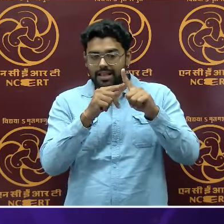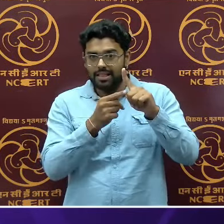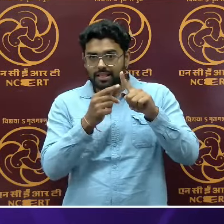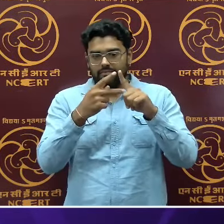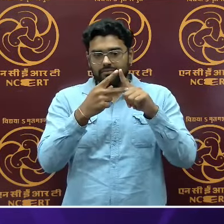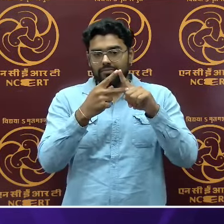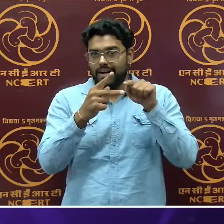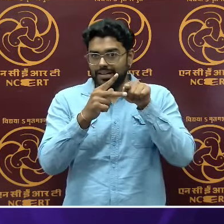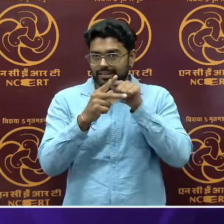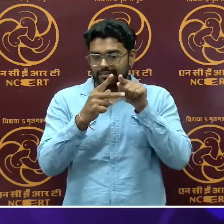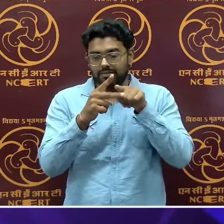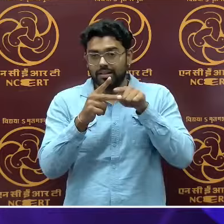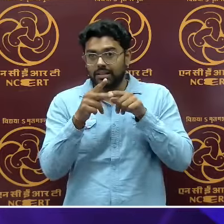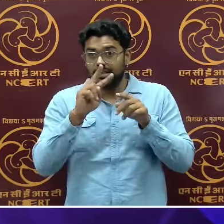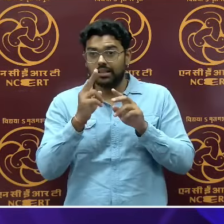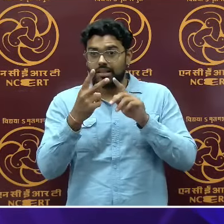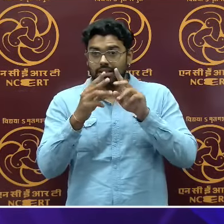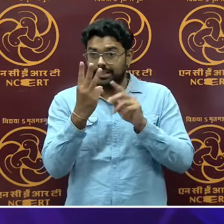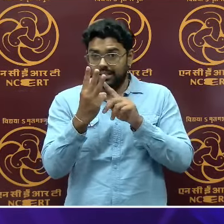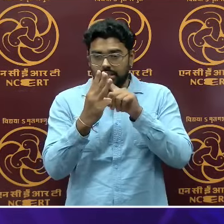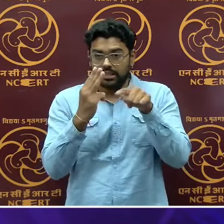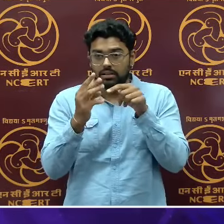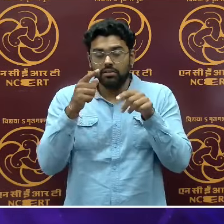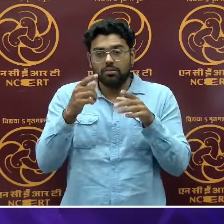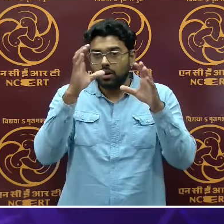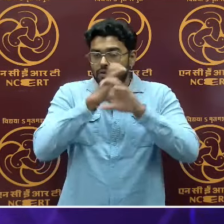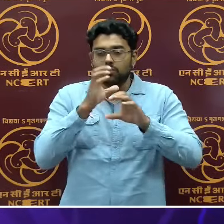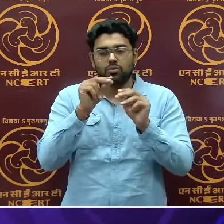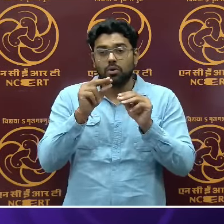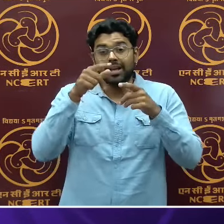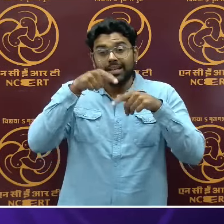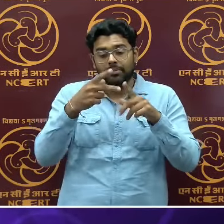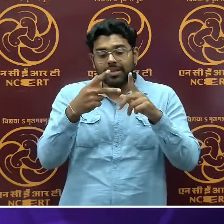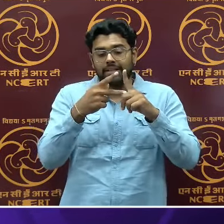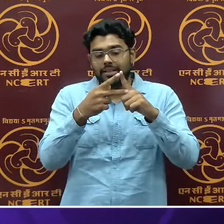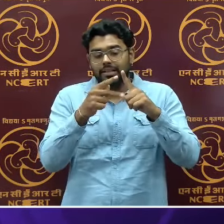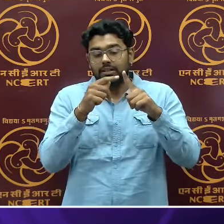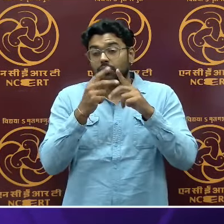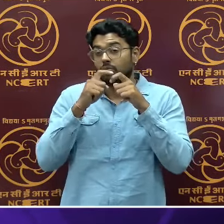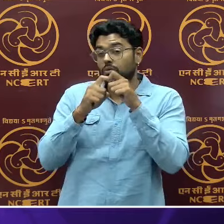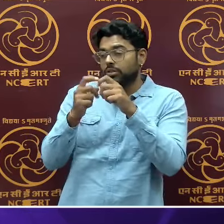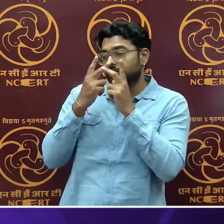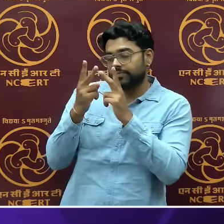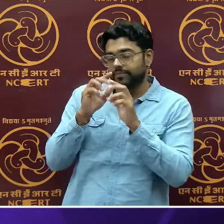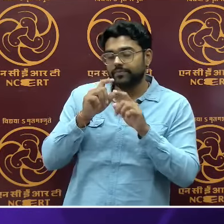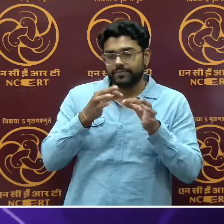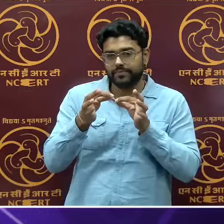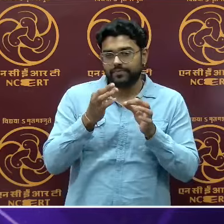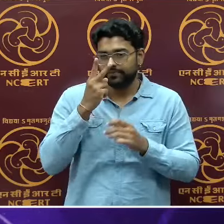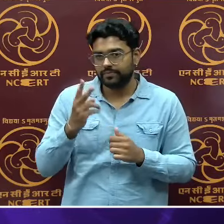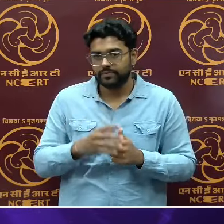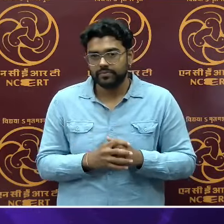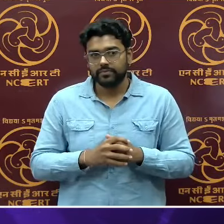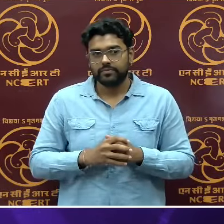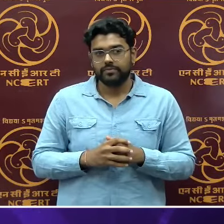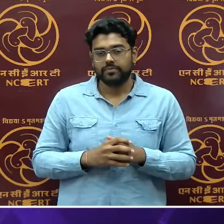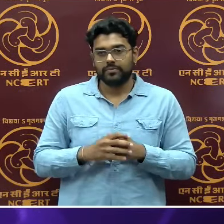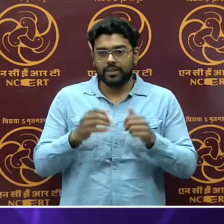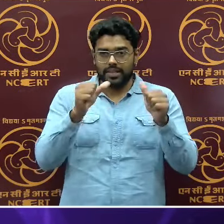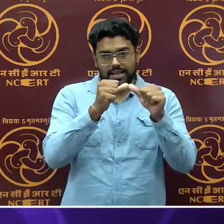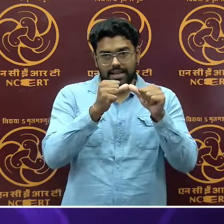about. It should be the angle between the two given line segments. Look at this question here. We have constructed triangle